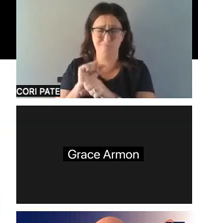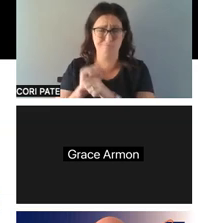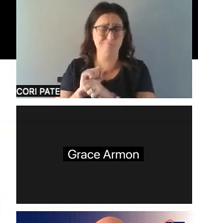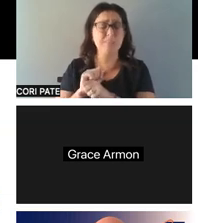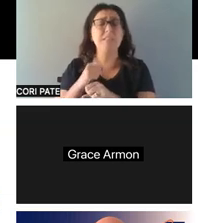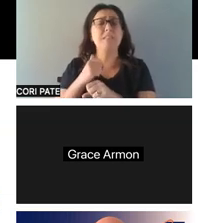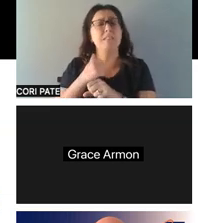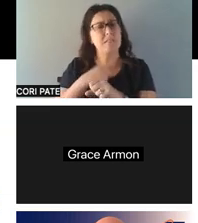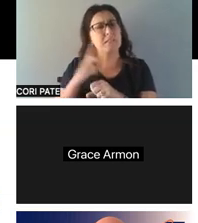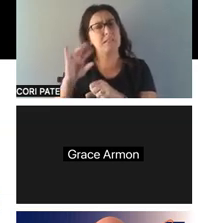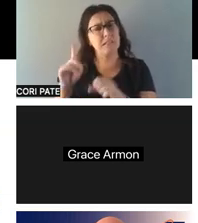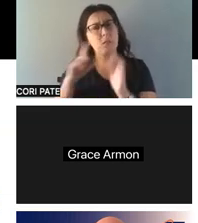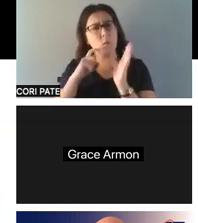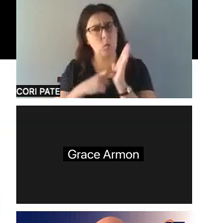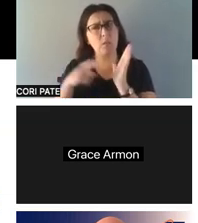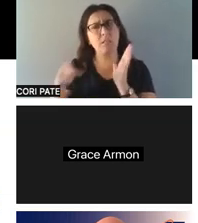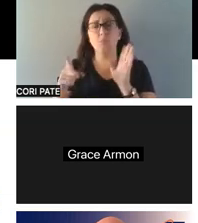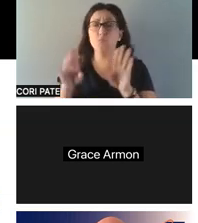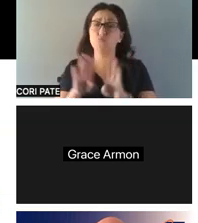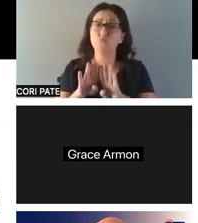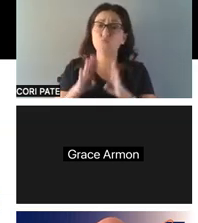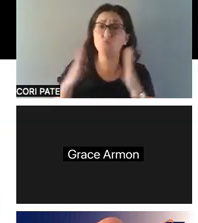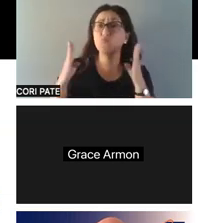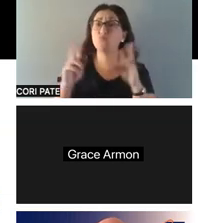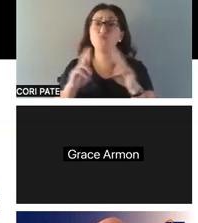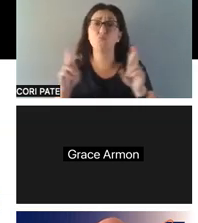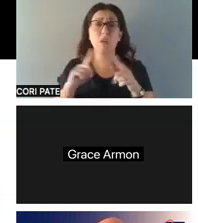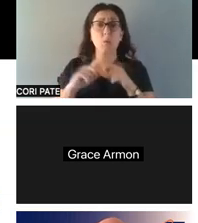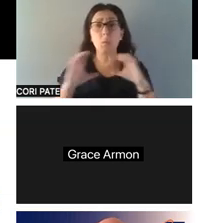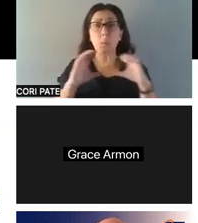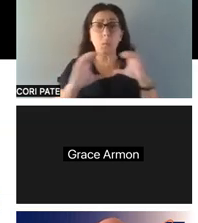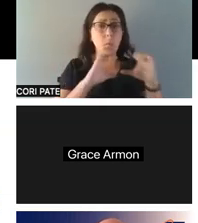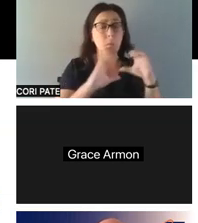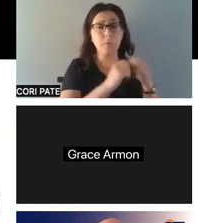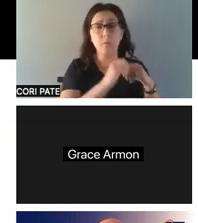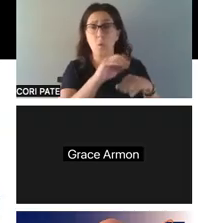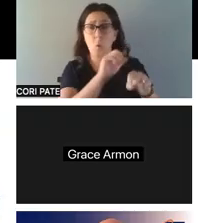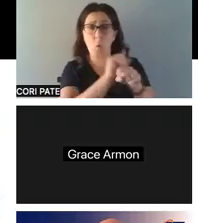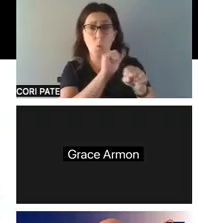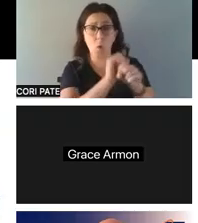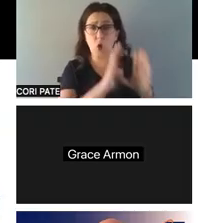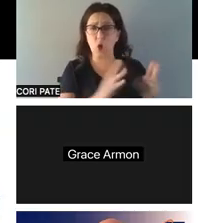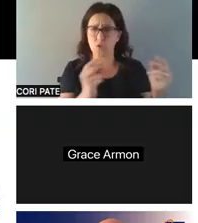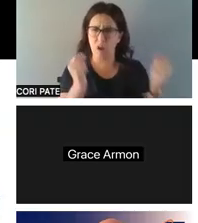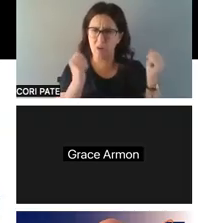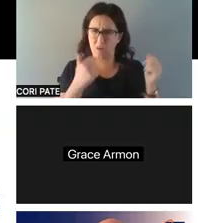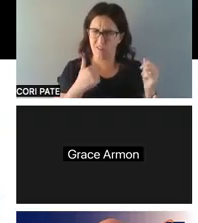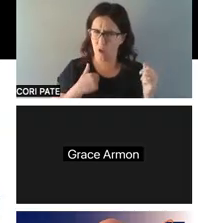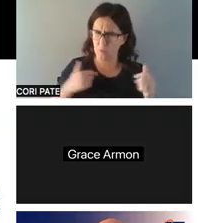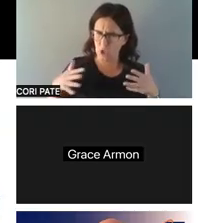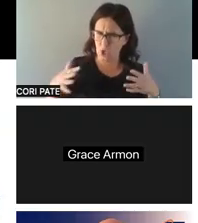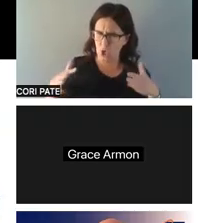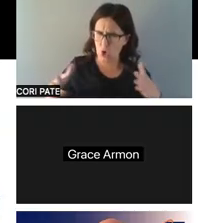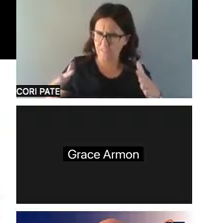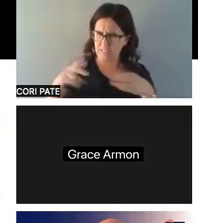I noticed that he was very open to communicating with his coworkers, like right off the bat. And I was a little nervous about that because, like I